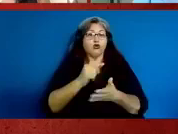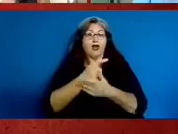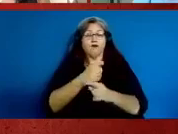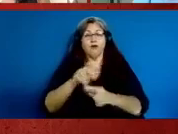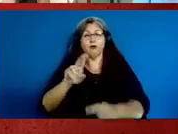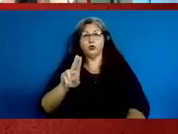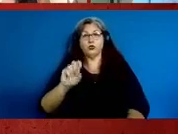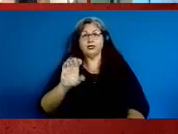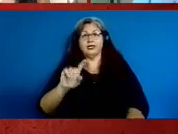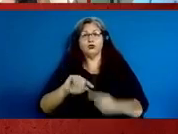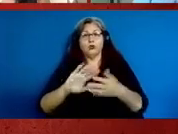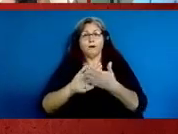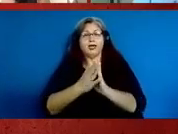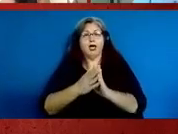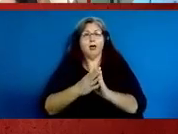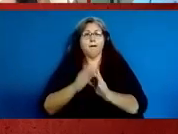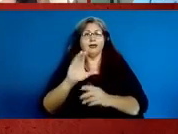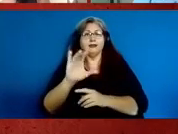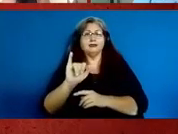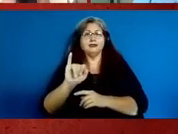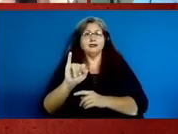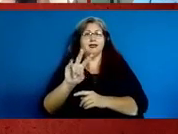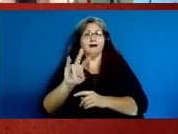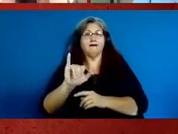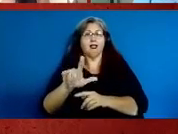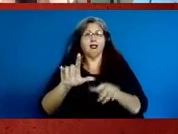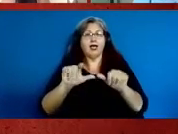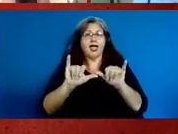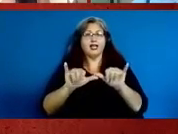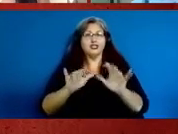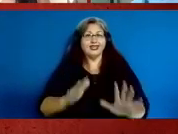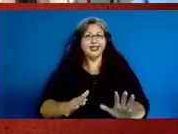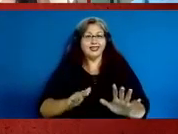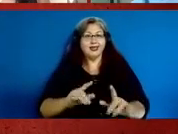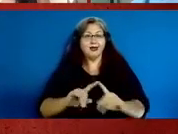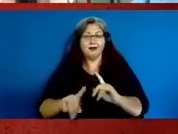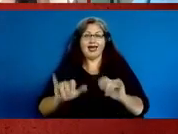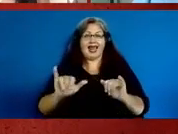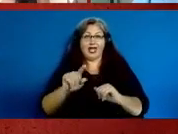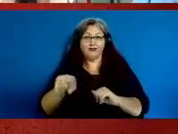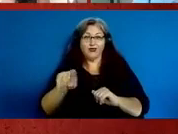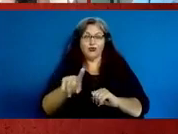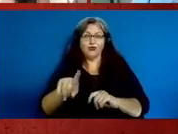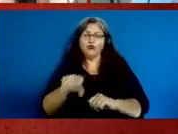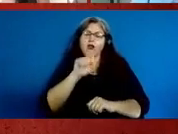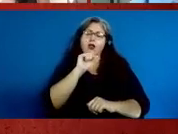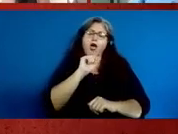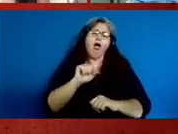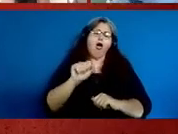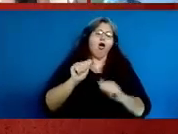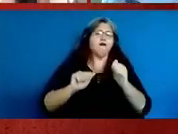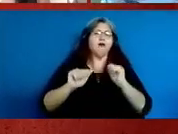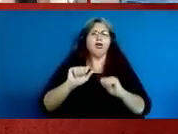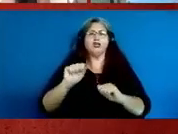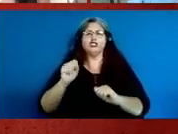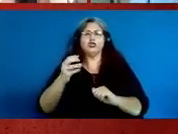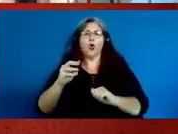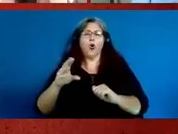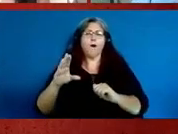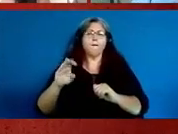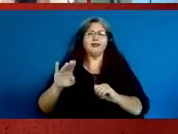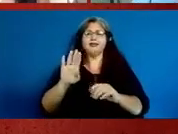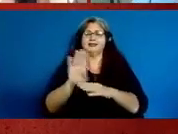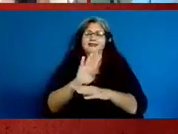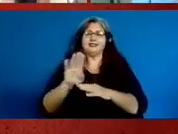to become a civil engineer. But, like all of you, you love show business so much, you just gave up the